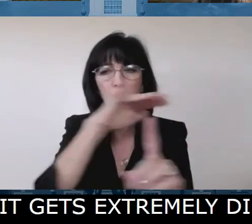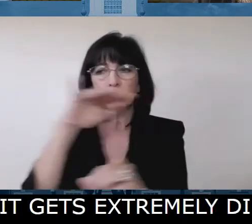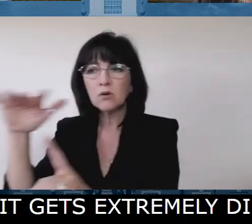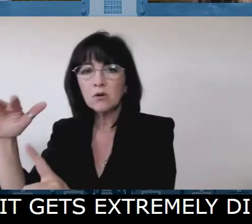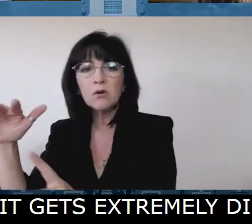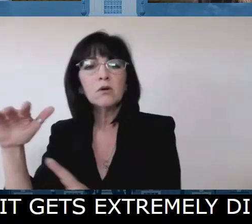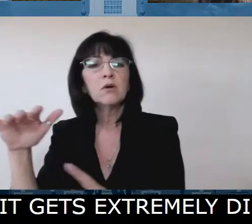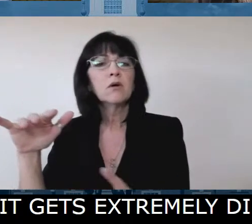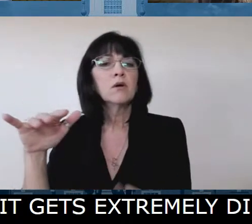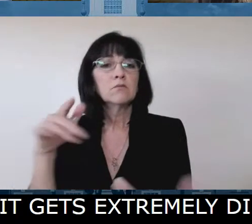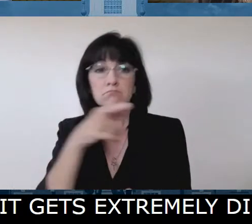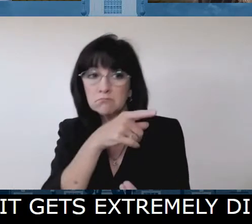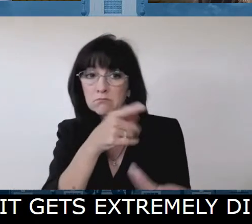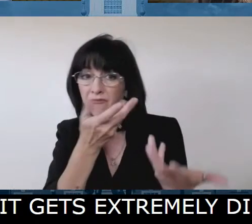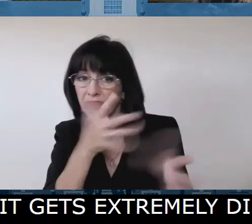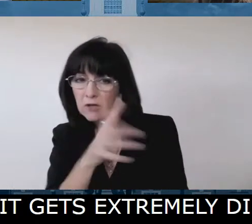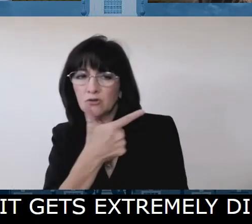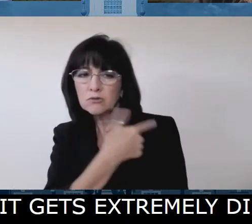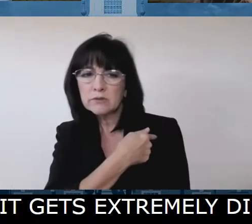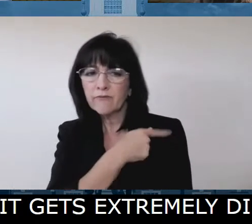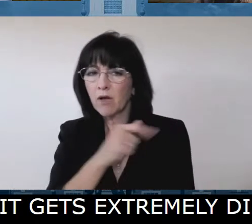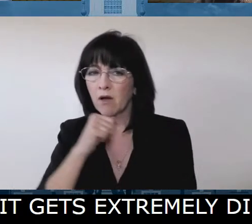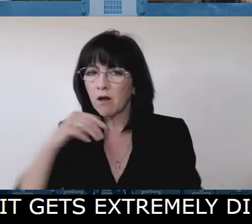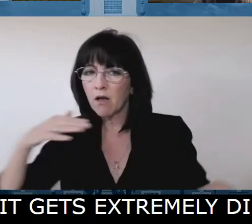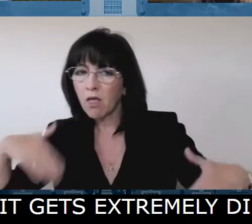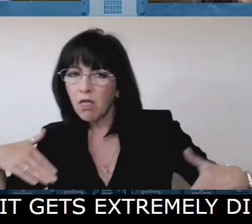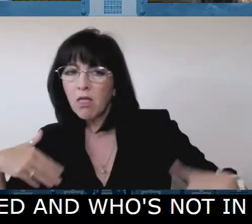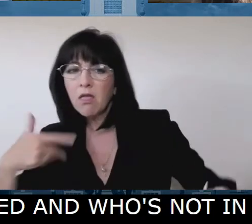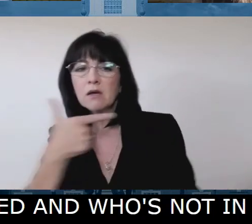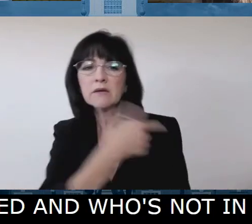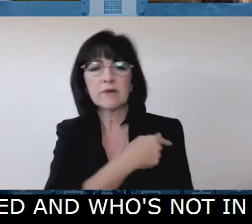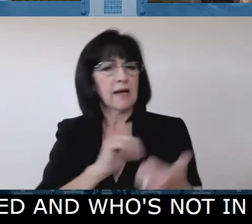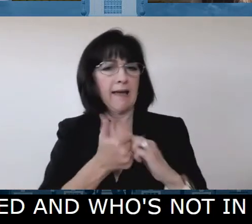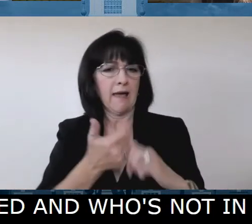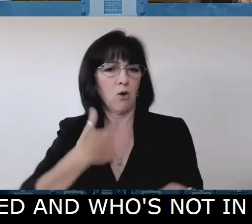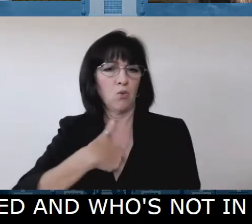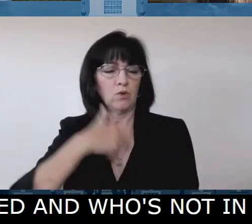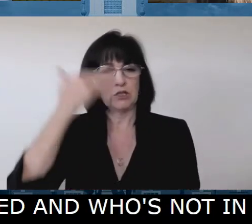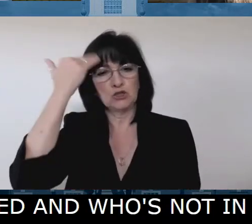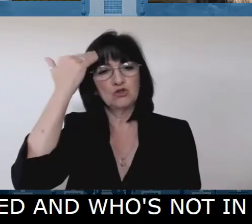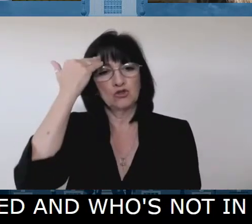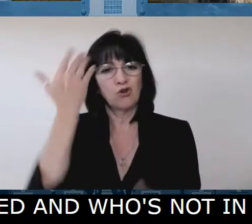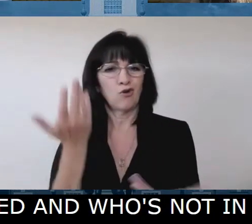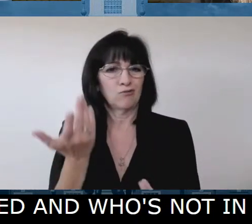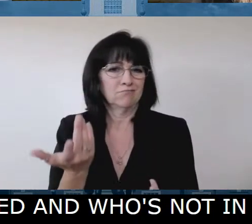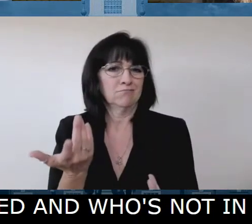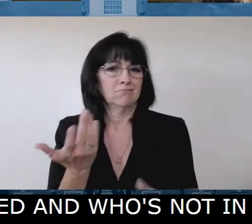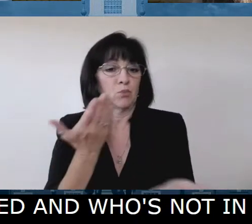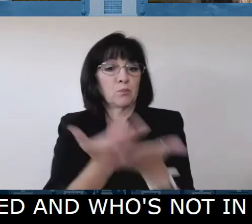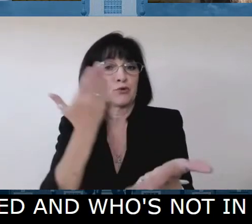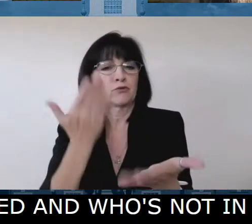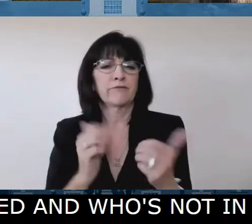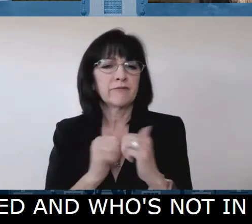enables them to do that. And then there are issues around